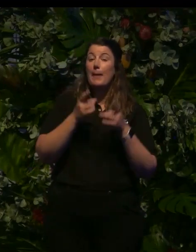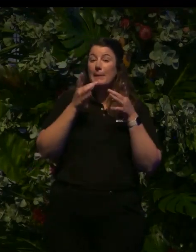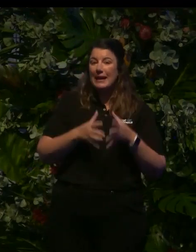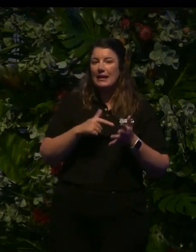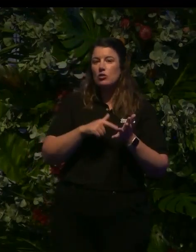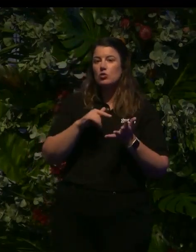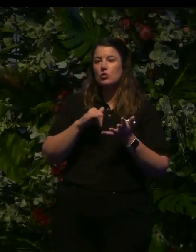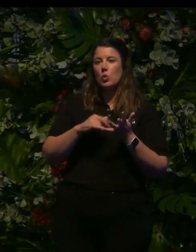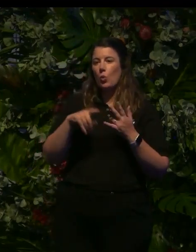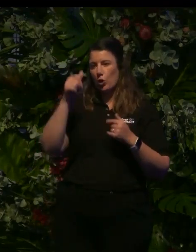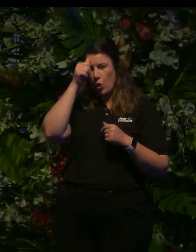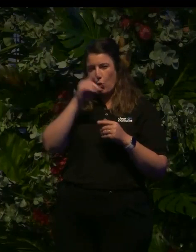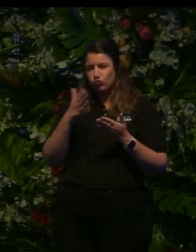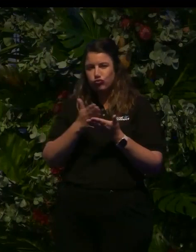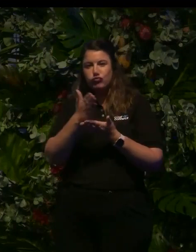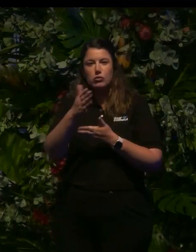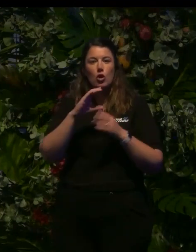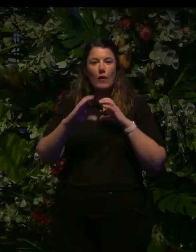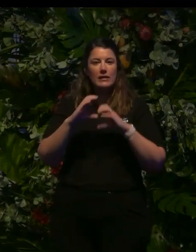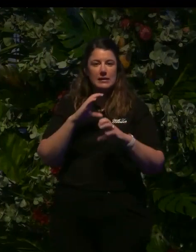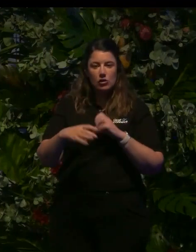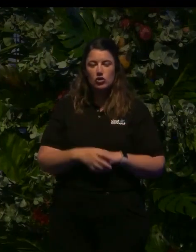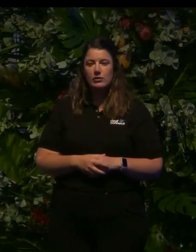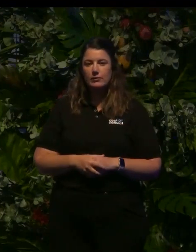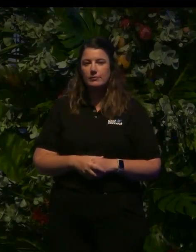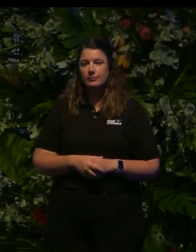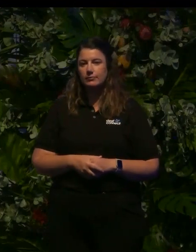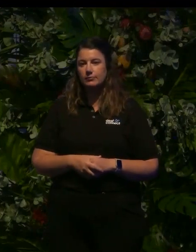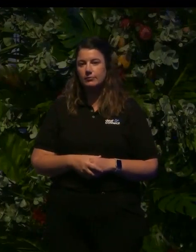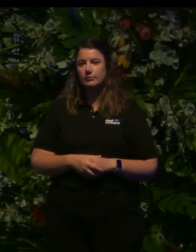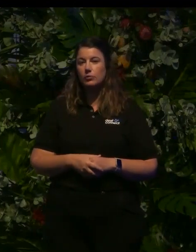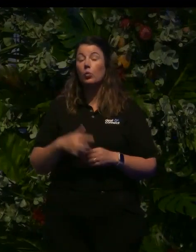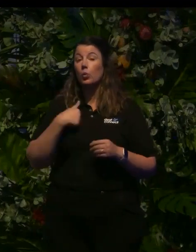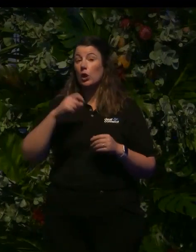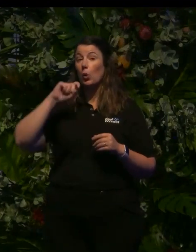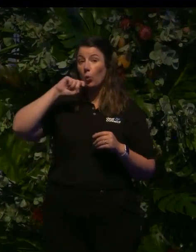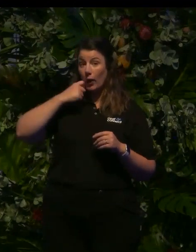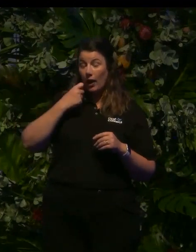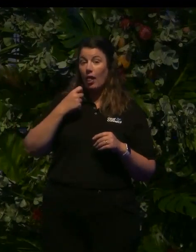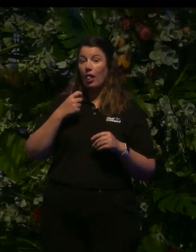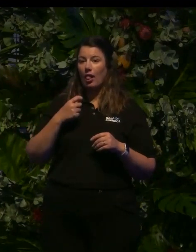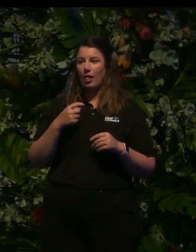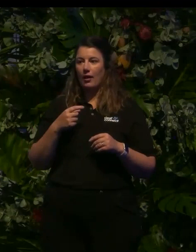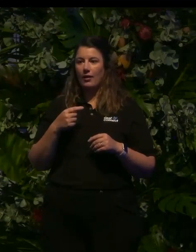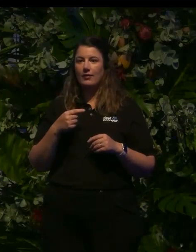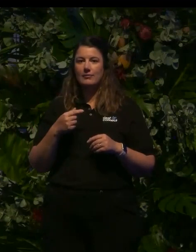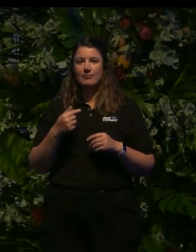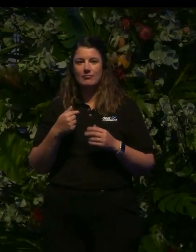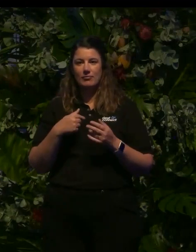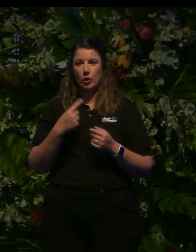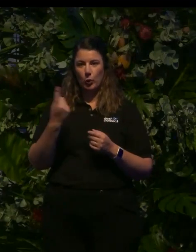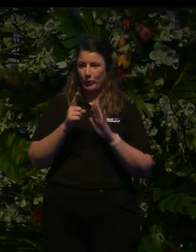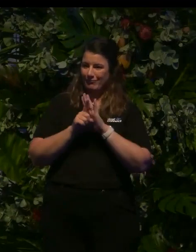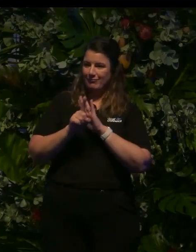kind of situate myself in this conversation, because we're going to put a personal face to the topic